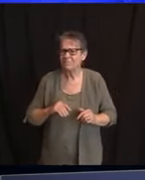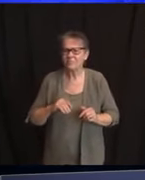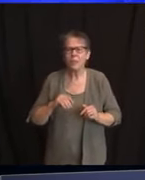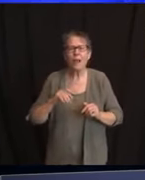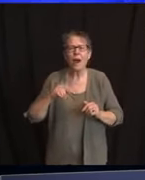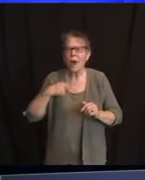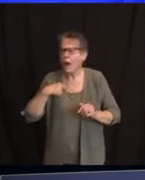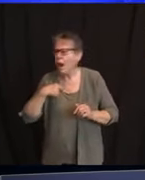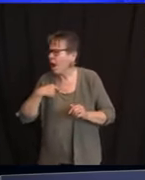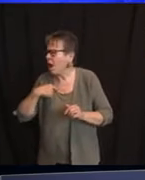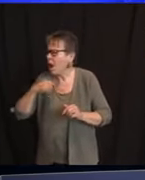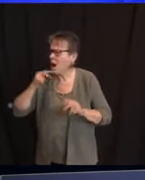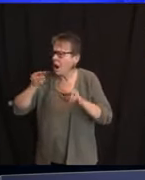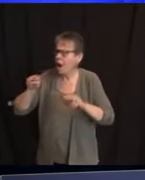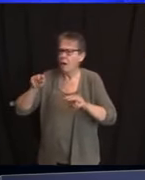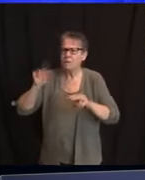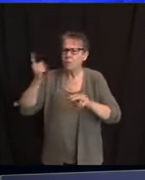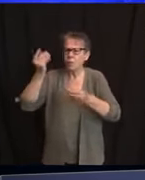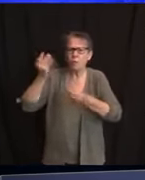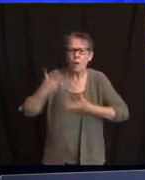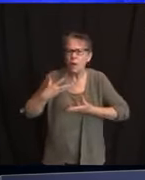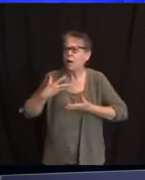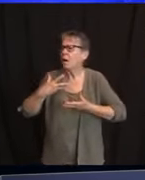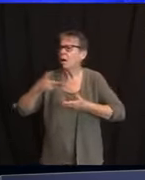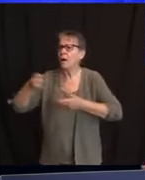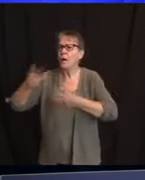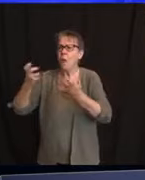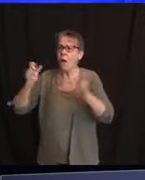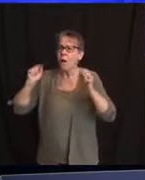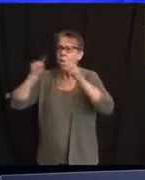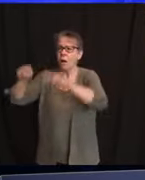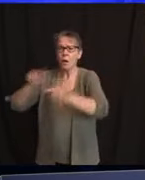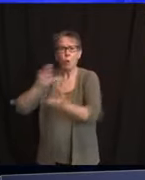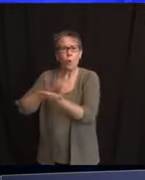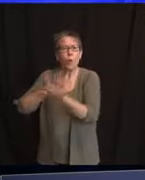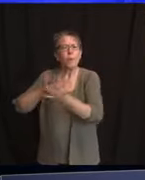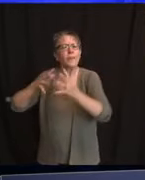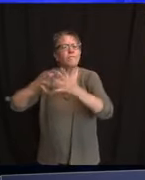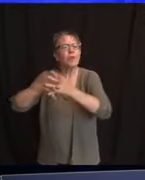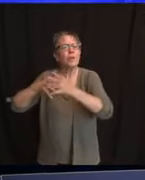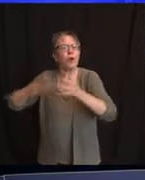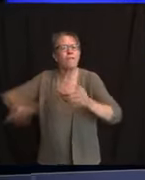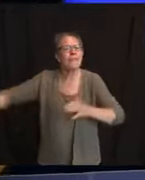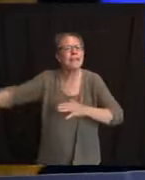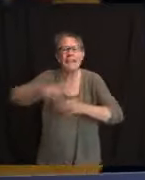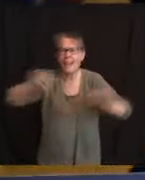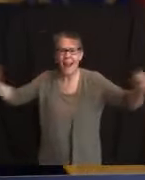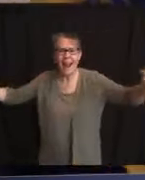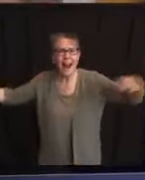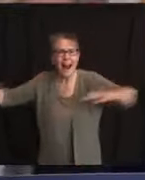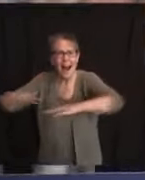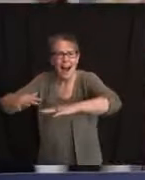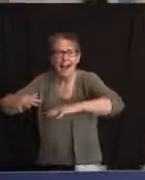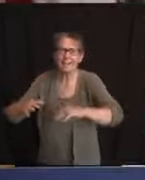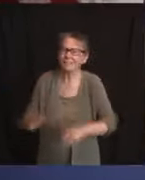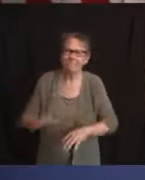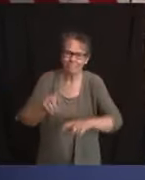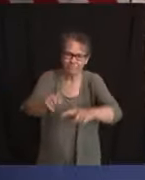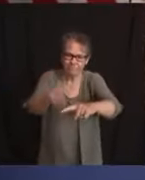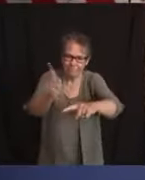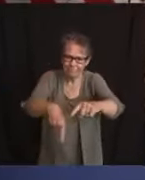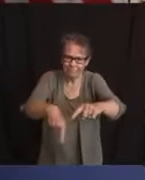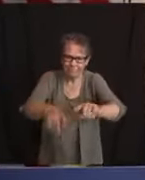where we've seen no mask and people within closer than 6 feet of each other. So we're good. We'll go back